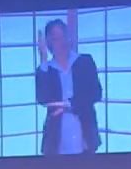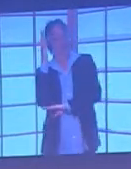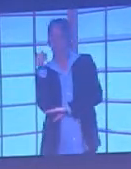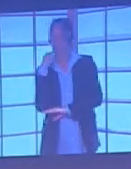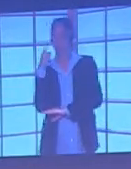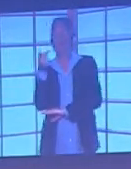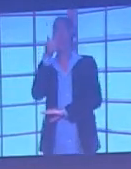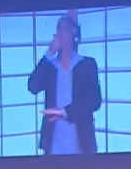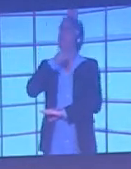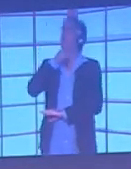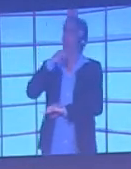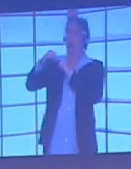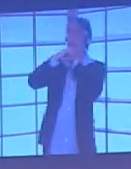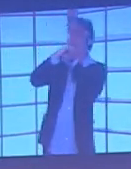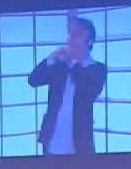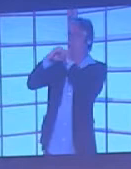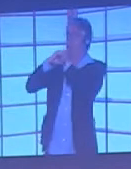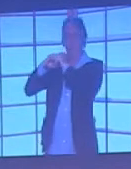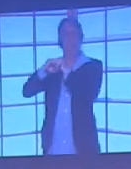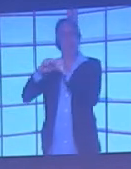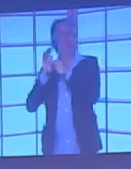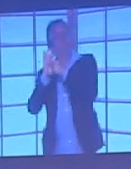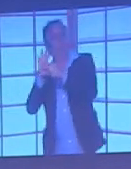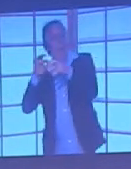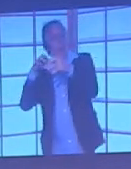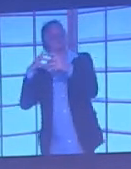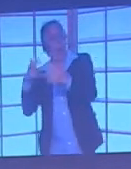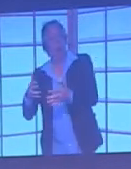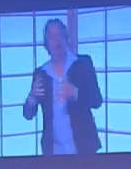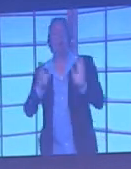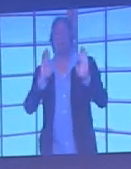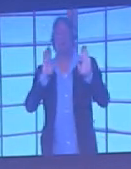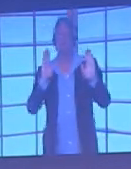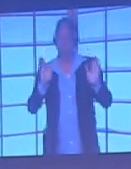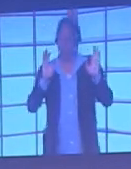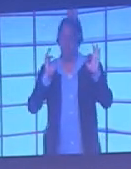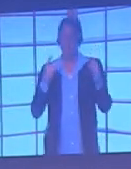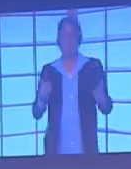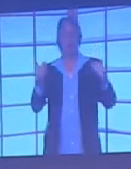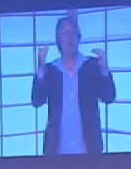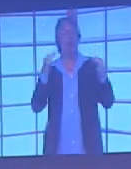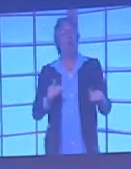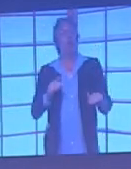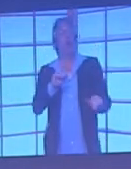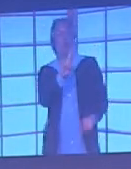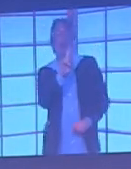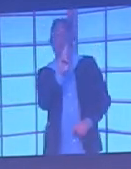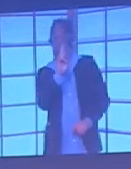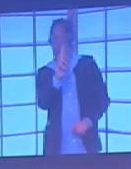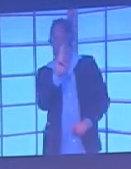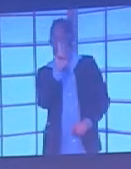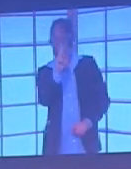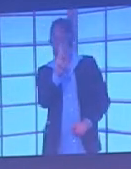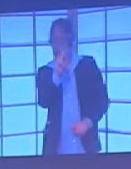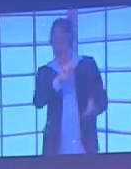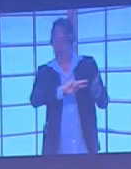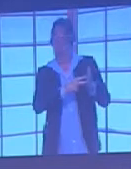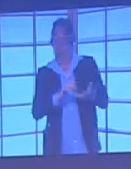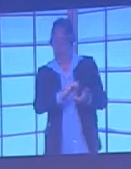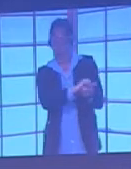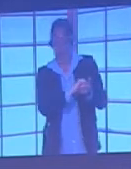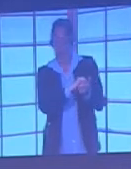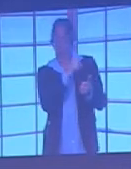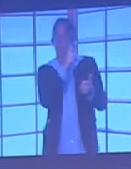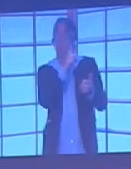If I can start by giving you a little bit of history, Level Playing Field in the UK has run a campaign called actually Level